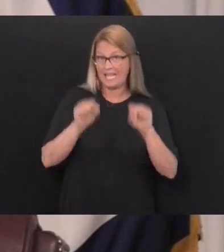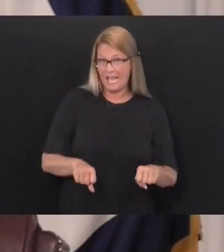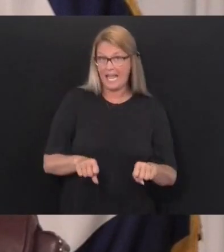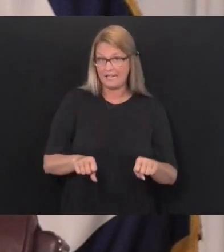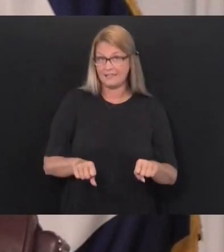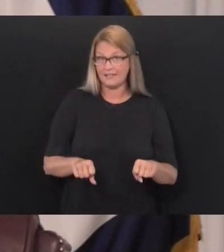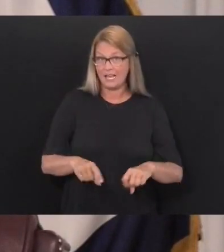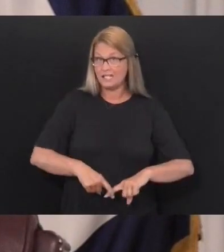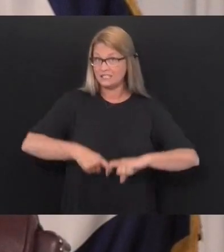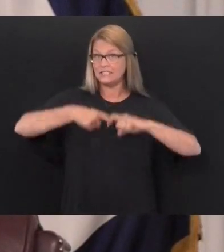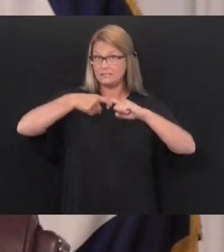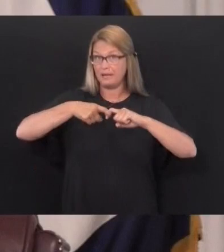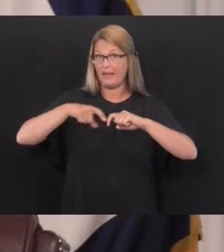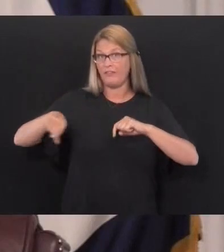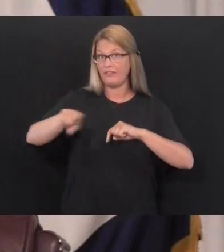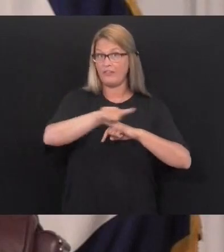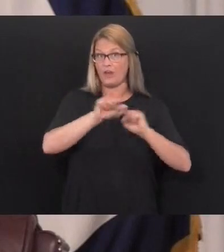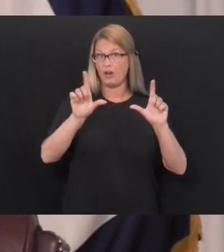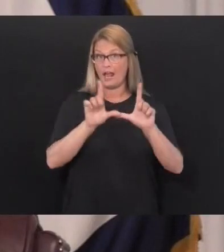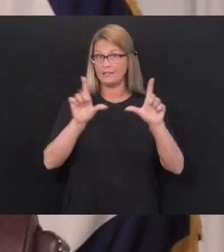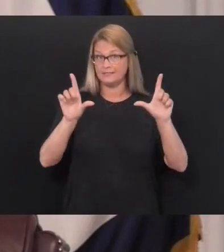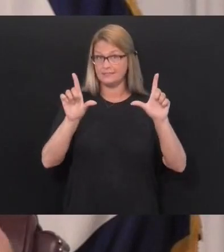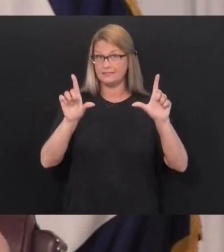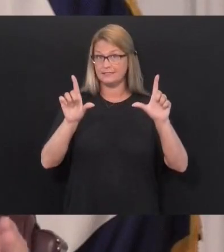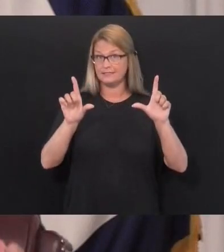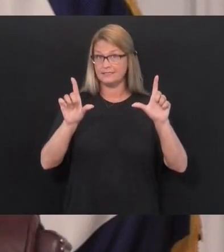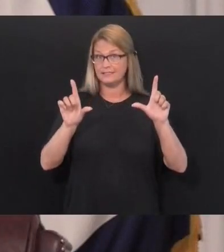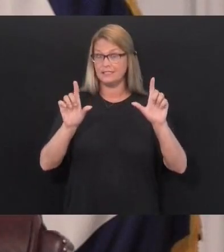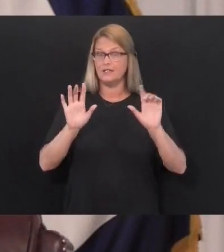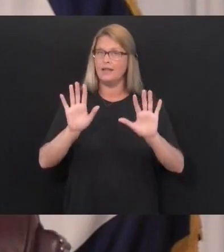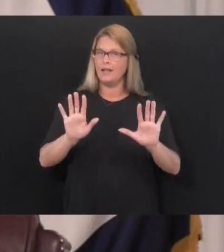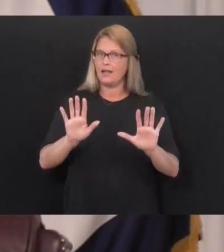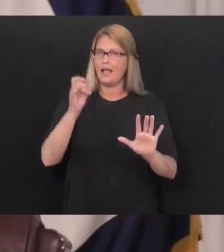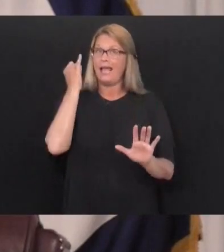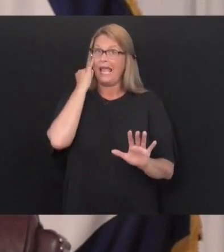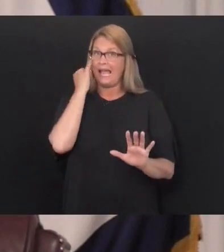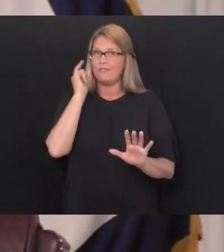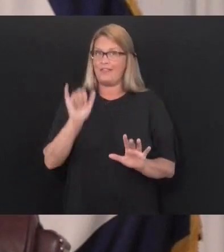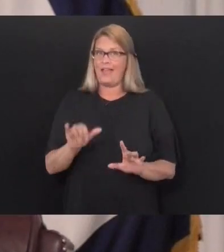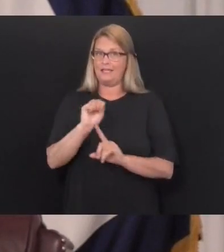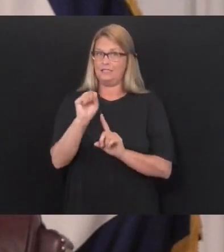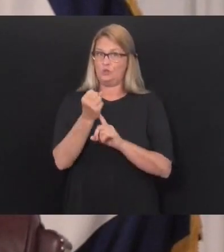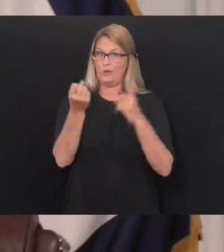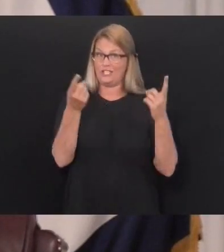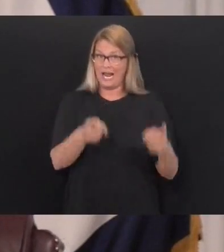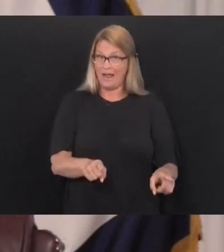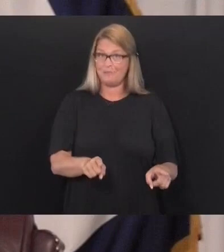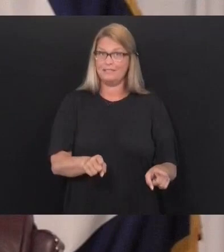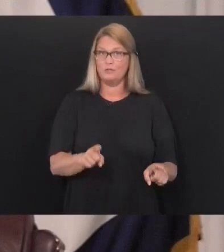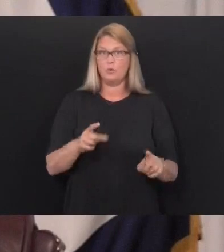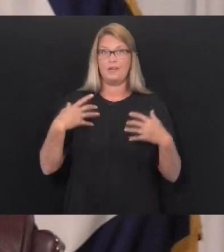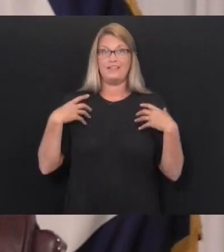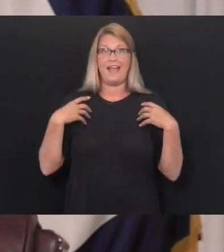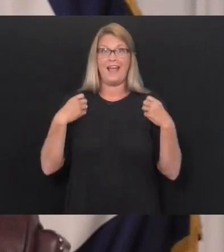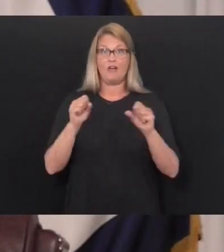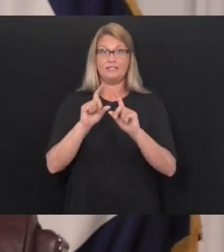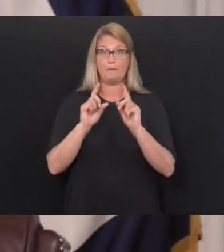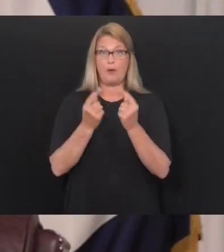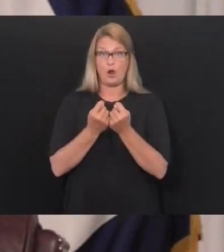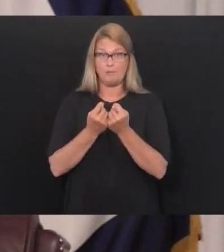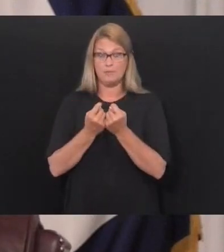All right, thank you, David. Next, we'll go to Paul Mullen with WCBC. Good afternoon, Governor. Good afternoon,